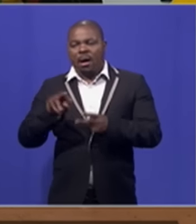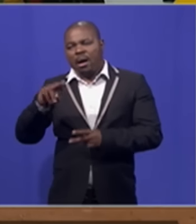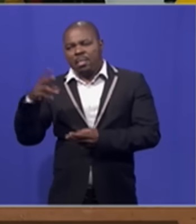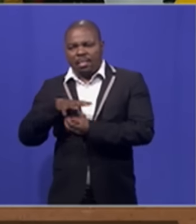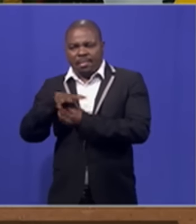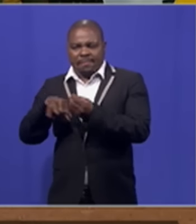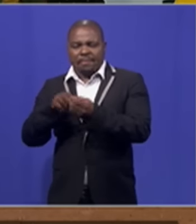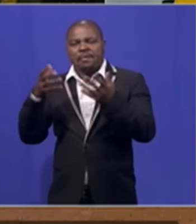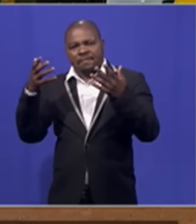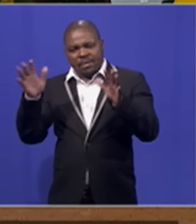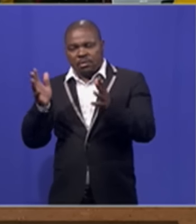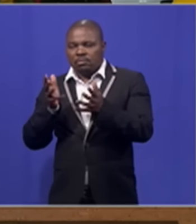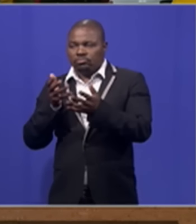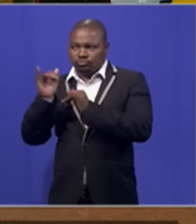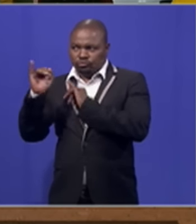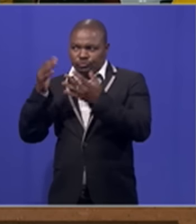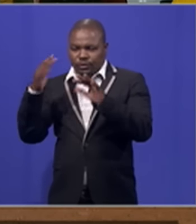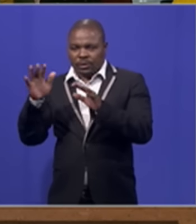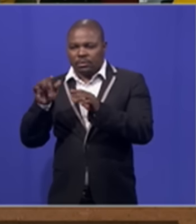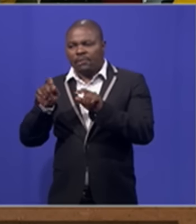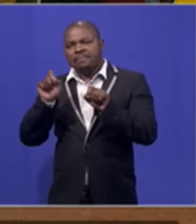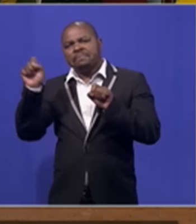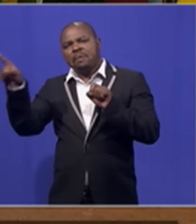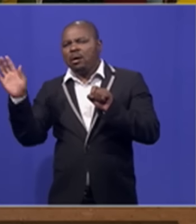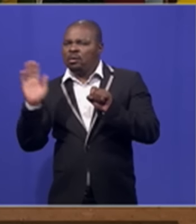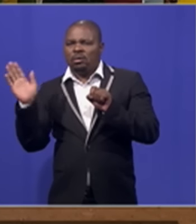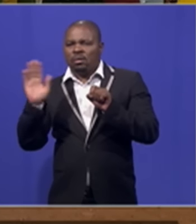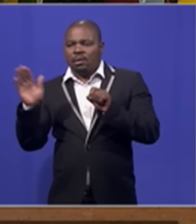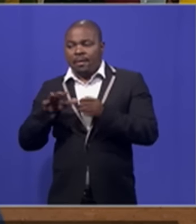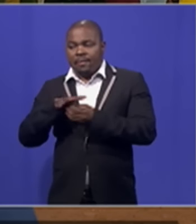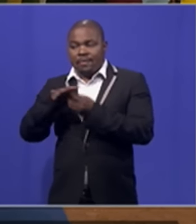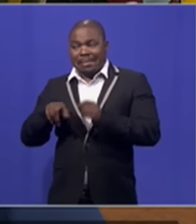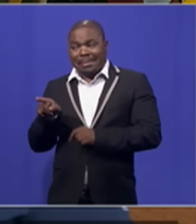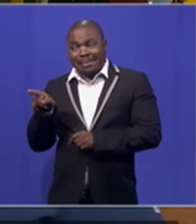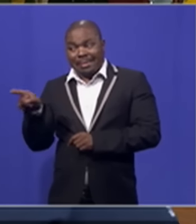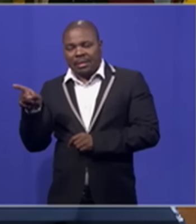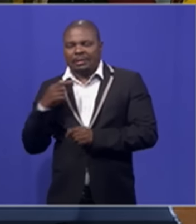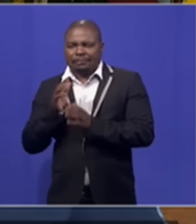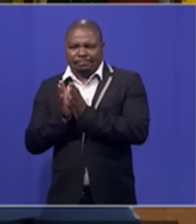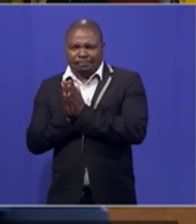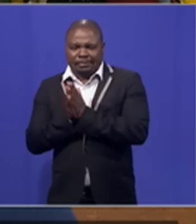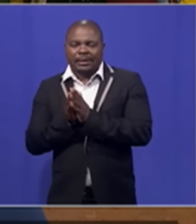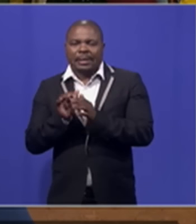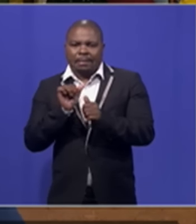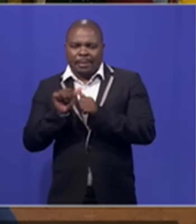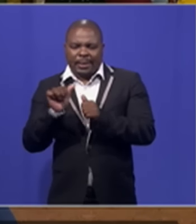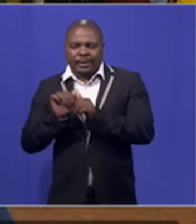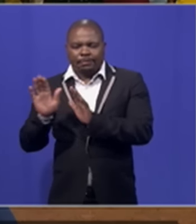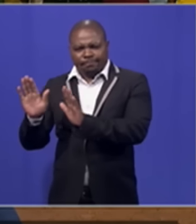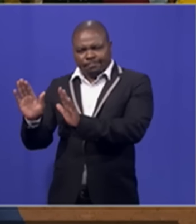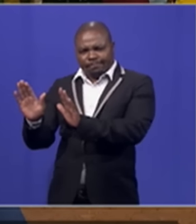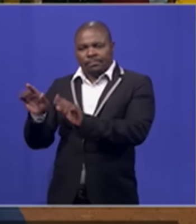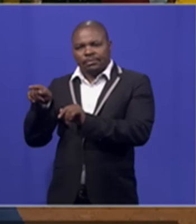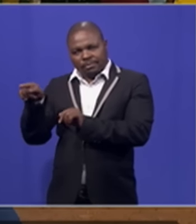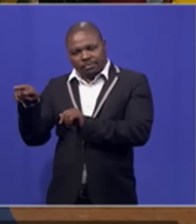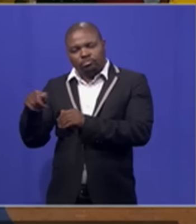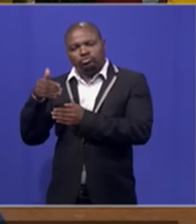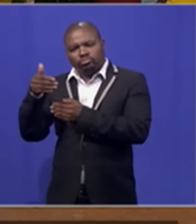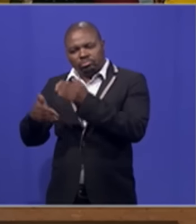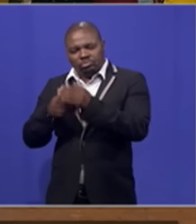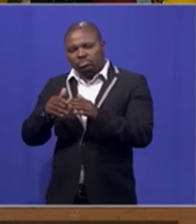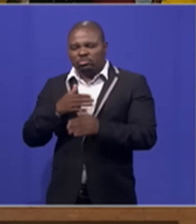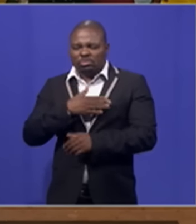lengwe a se hole le mona empa le lapa leno la kopa hore re tle re ba suthele hanyane fela ba kgone hore ba dule le